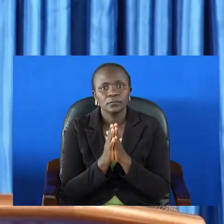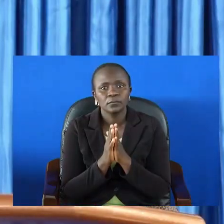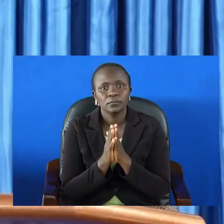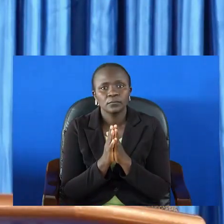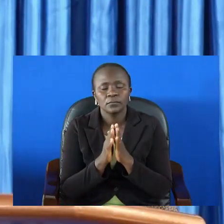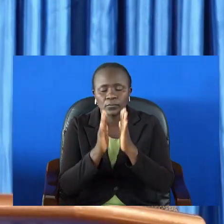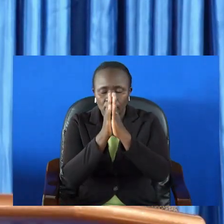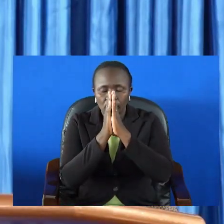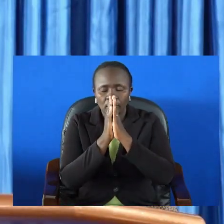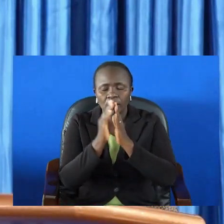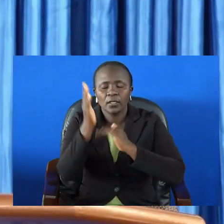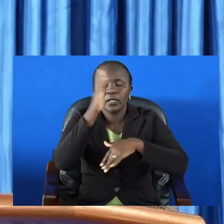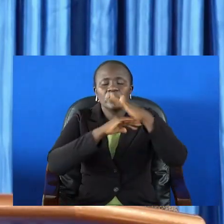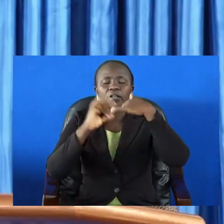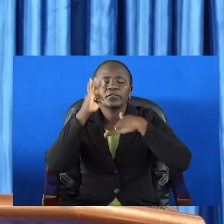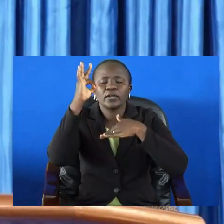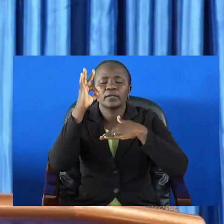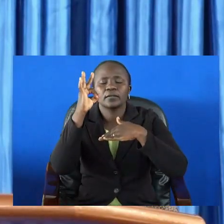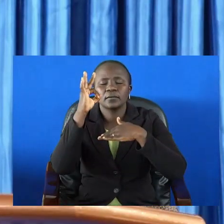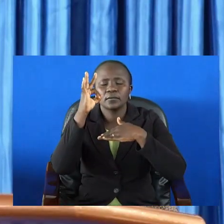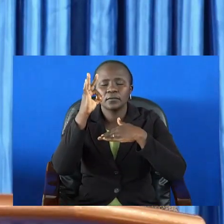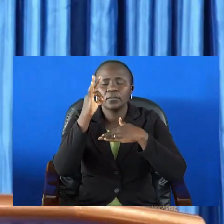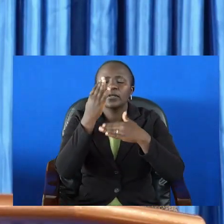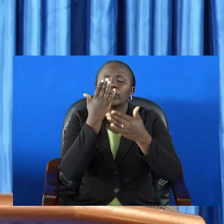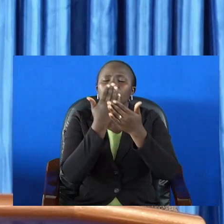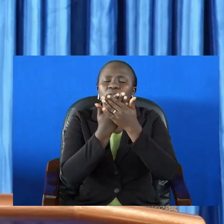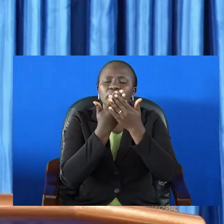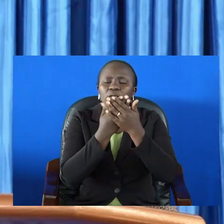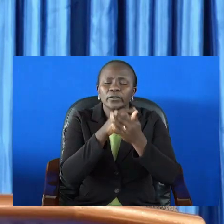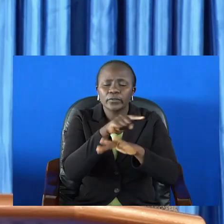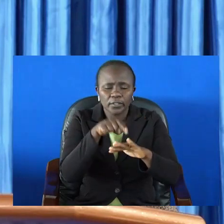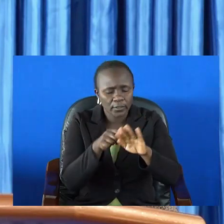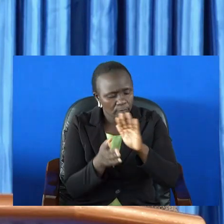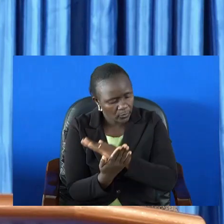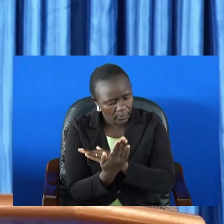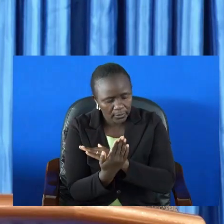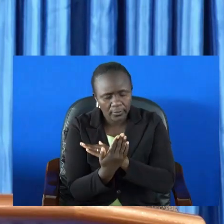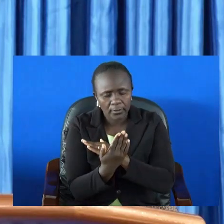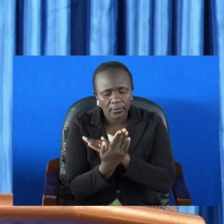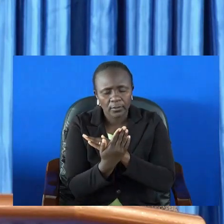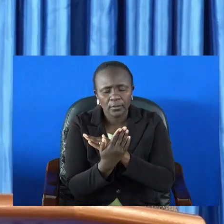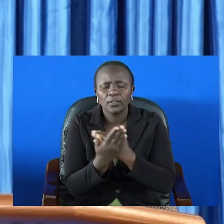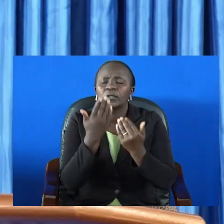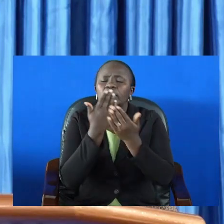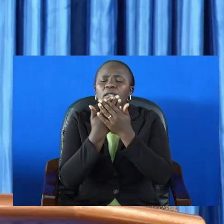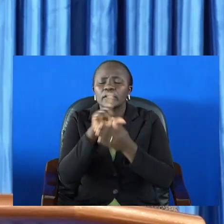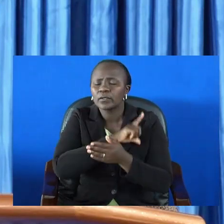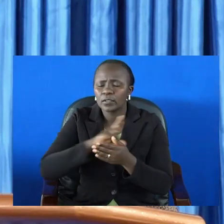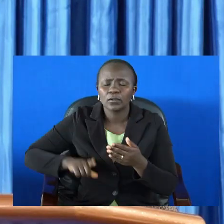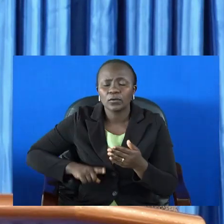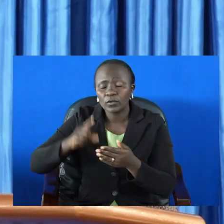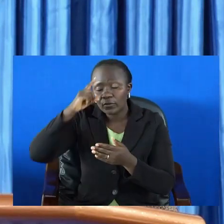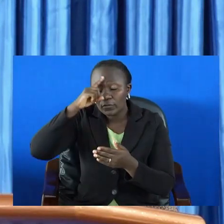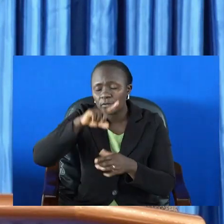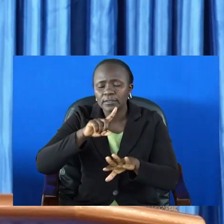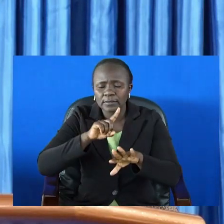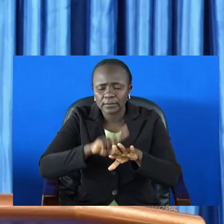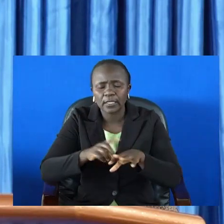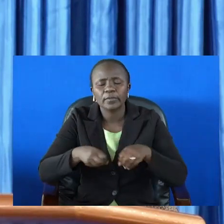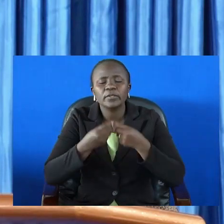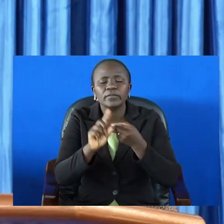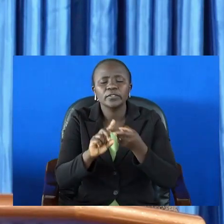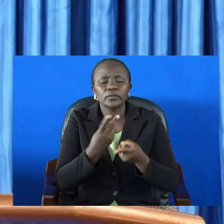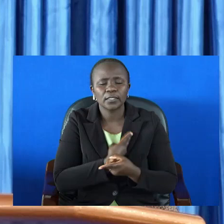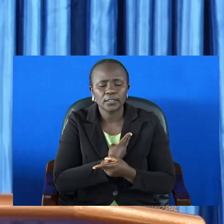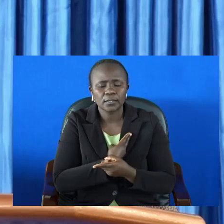Let us pray. Our Heavenly Father, we want to thank you this morning. Thank you, Lord, for the opportunity given to